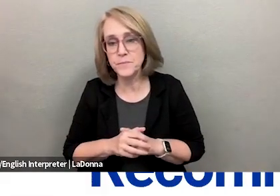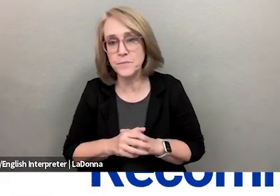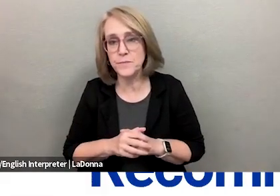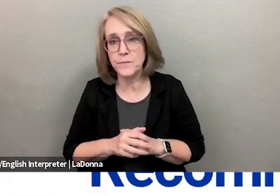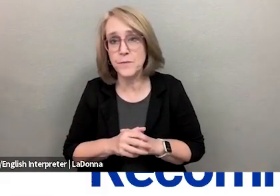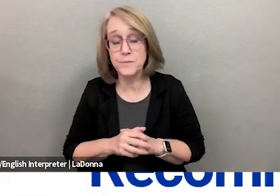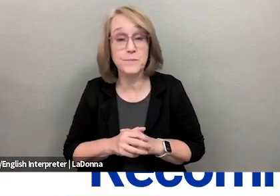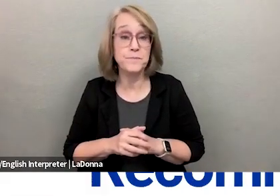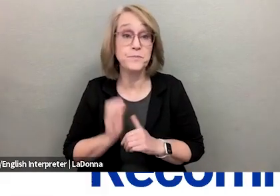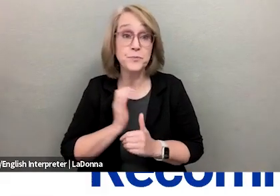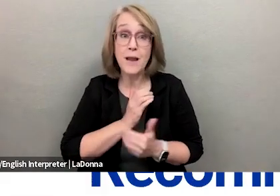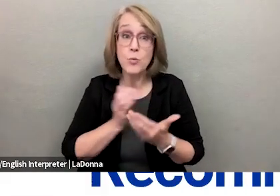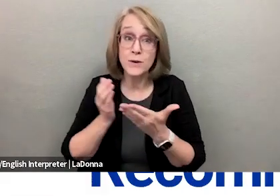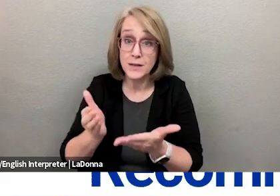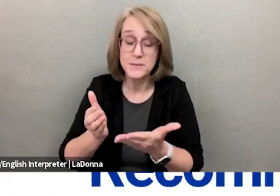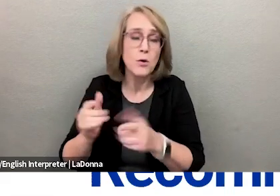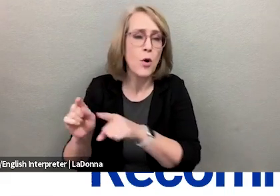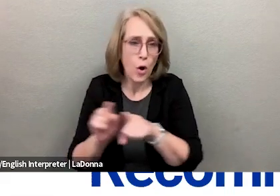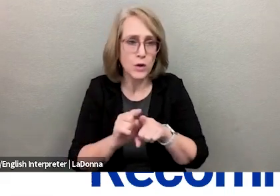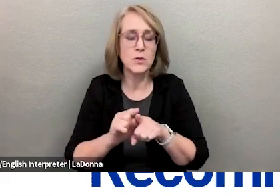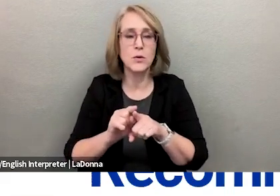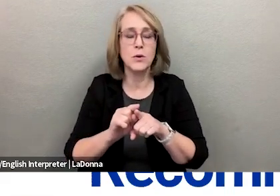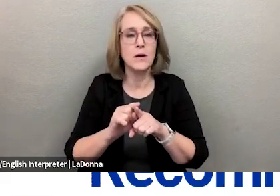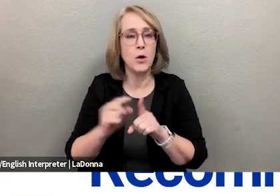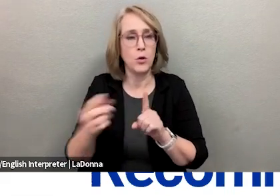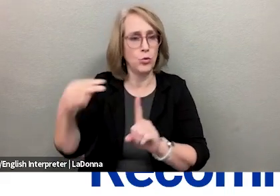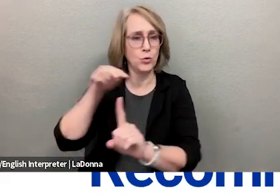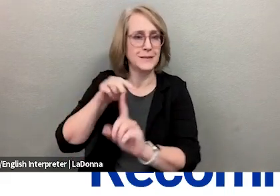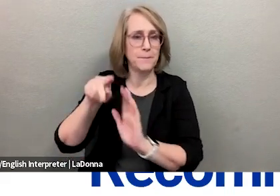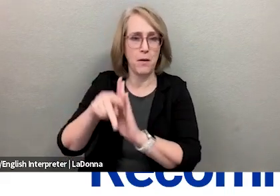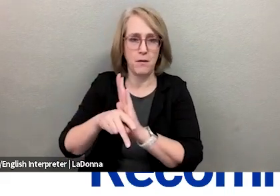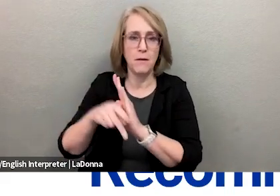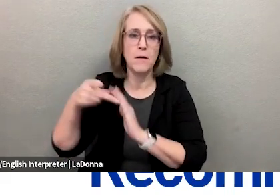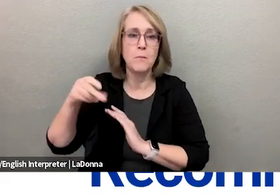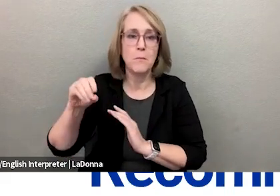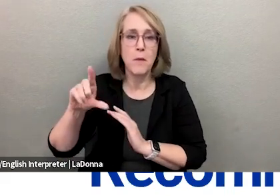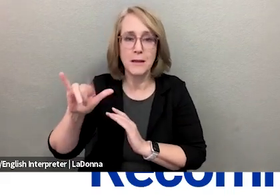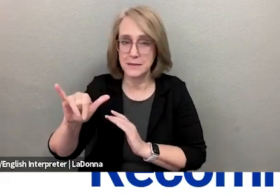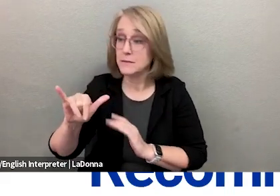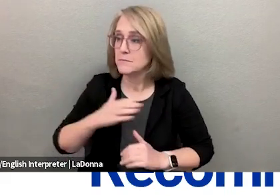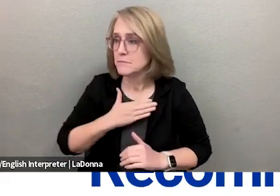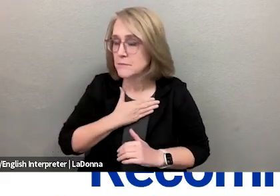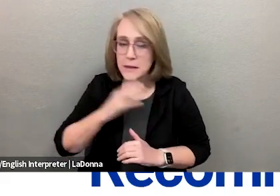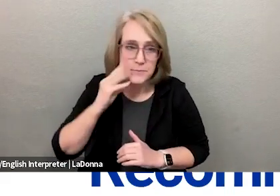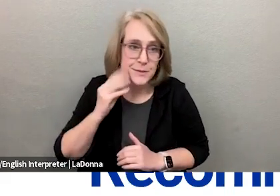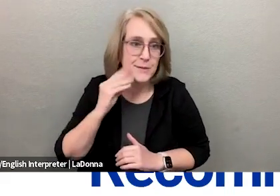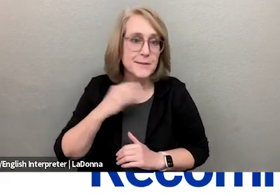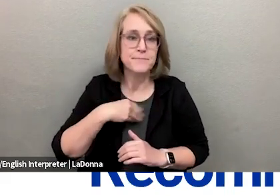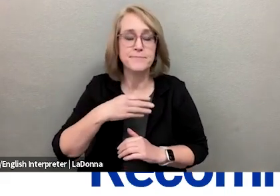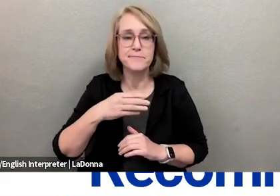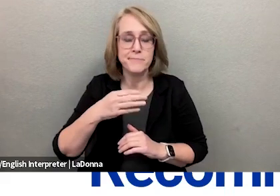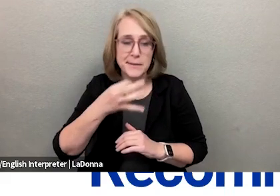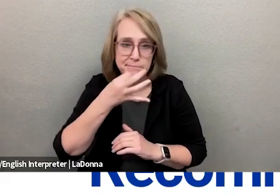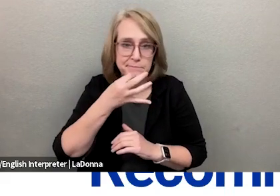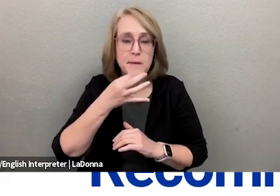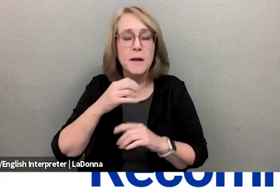The recommendations are also rooted from a policy perspective. So that's by virtue of my experience and my expertise, but it's also by